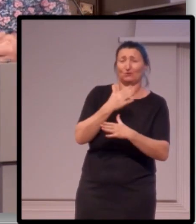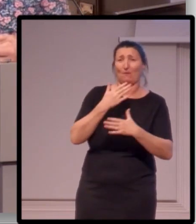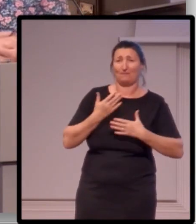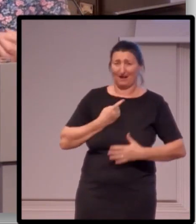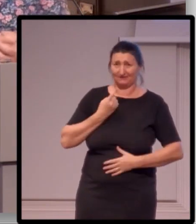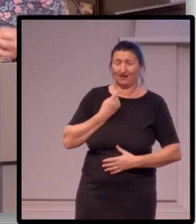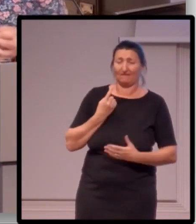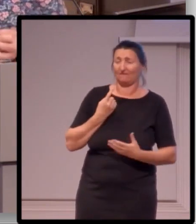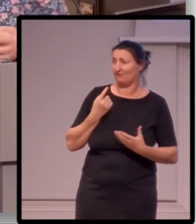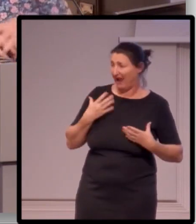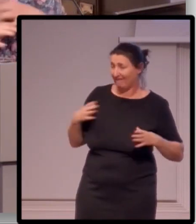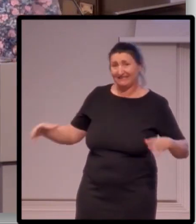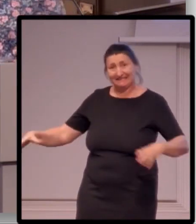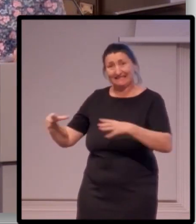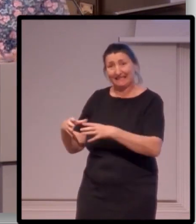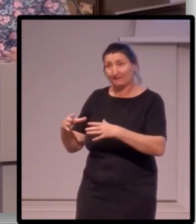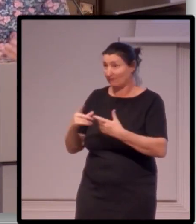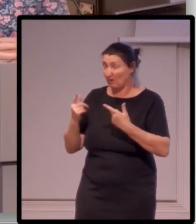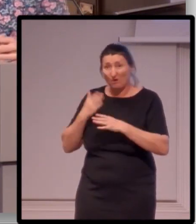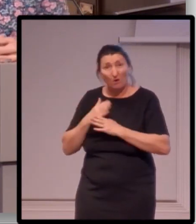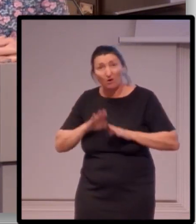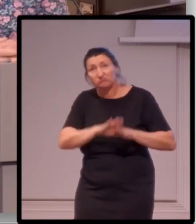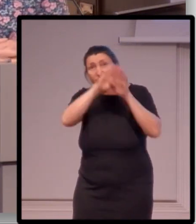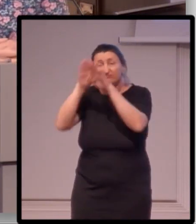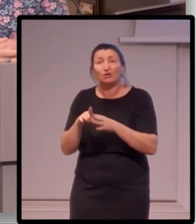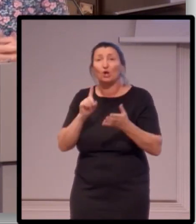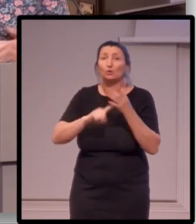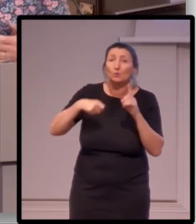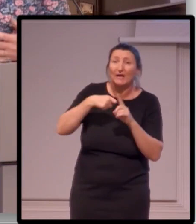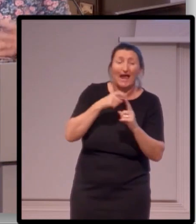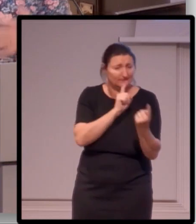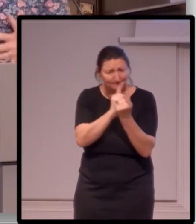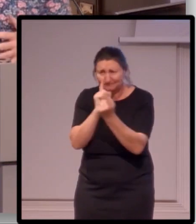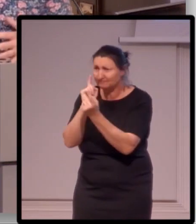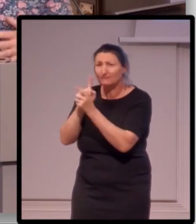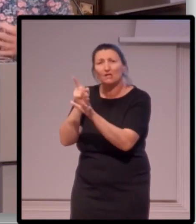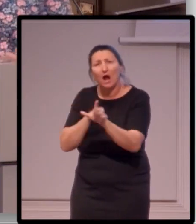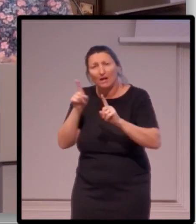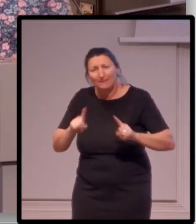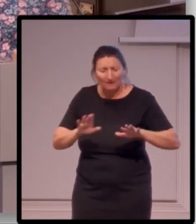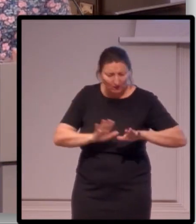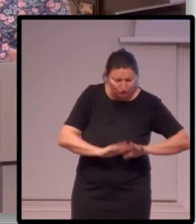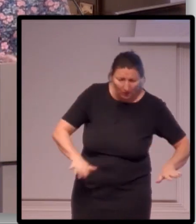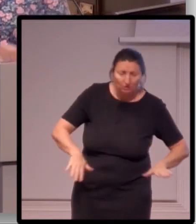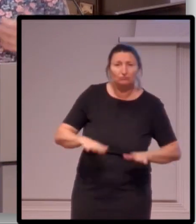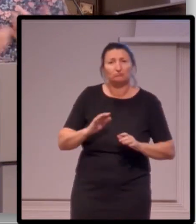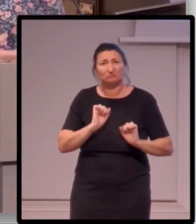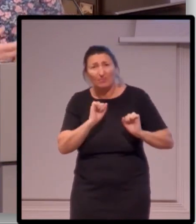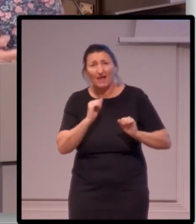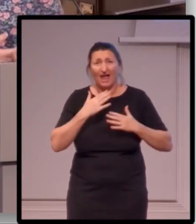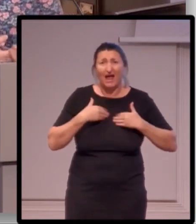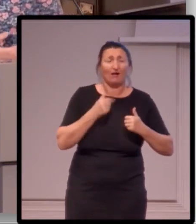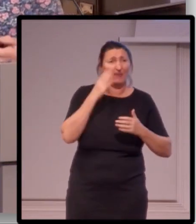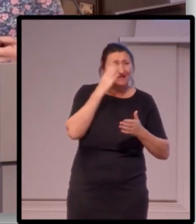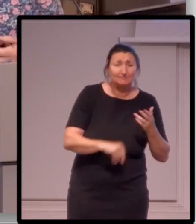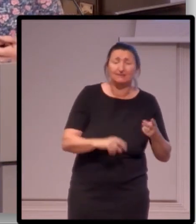someone who heads up a team that is able to work all over the UK, working with children and young people who have health conditions, health experiences, friends